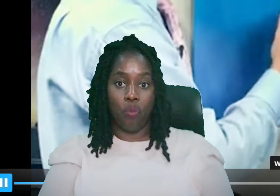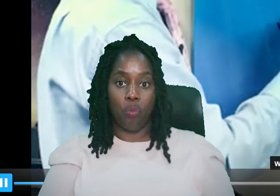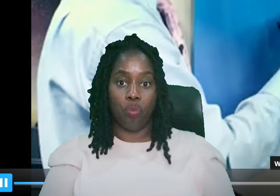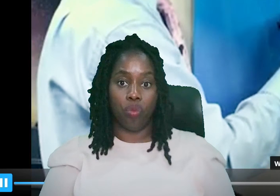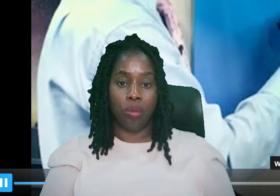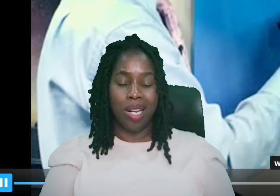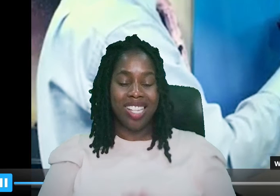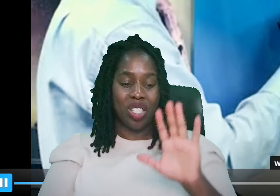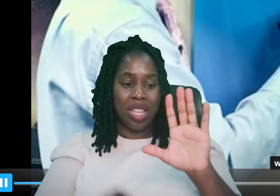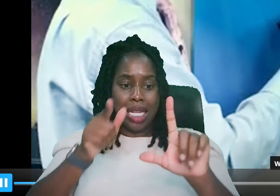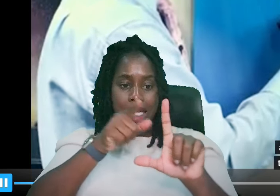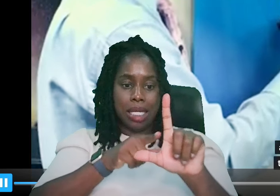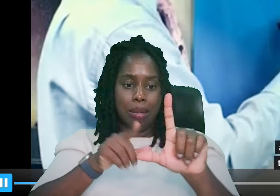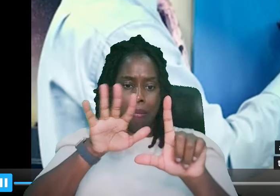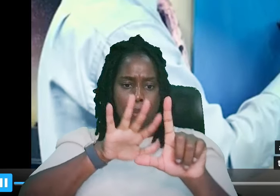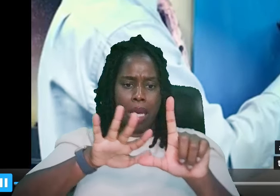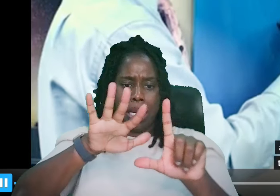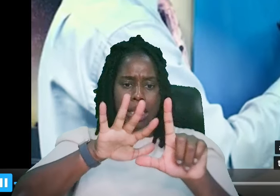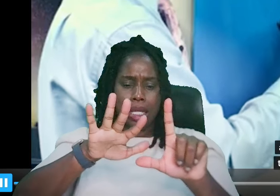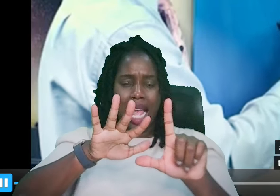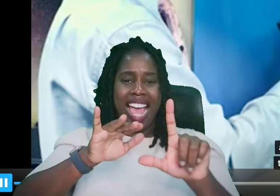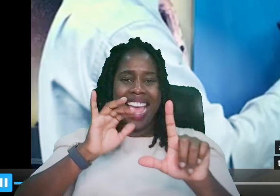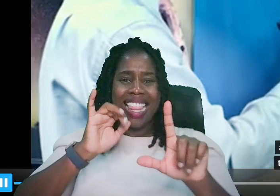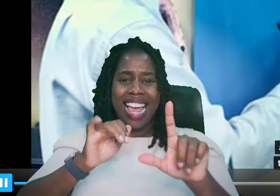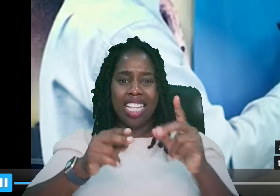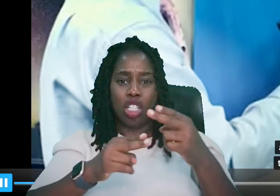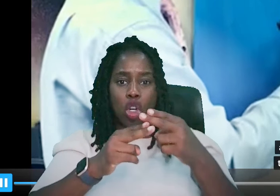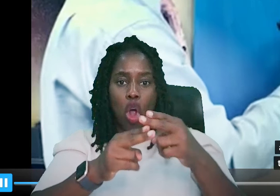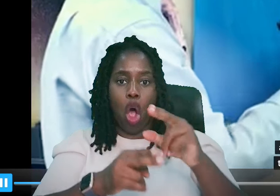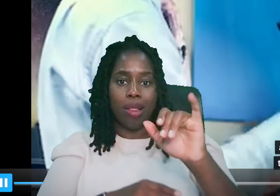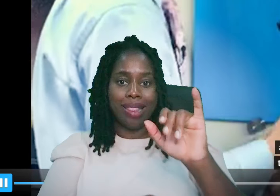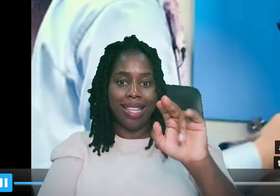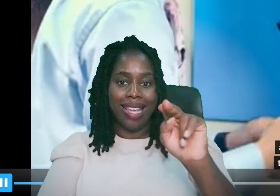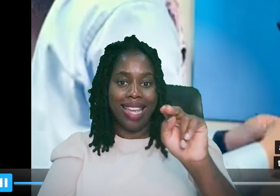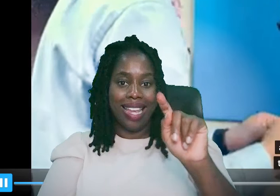this space in here, is what's known as the interior of the angle.